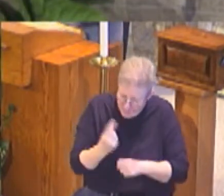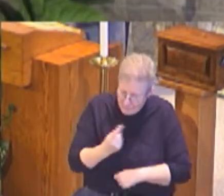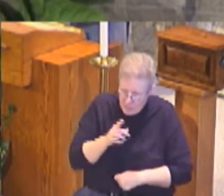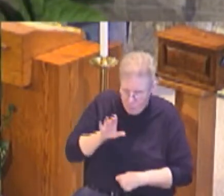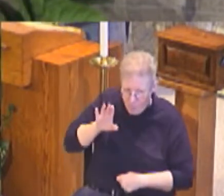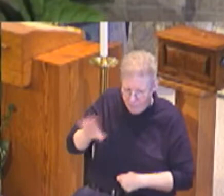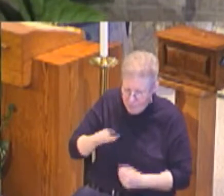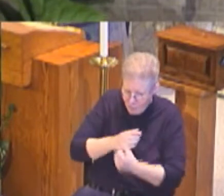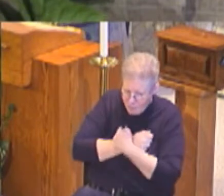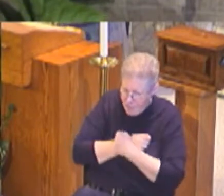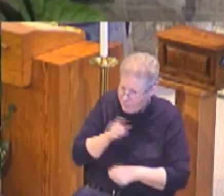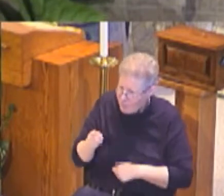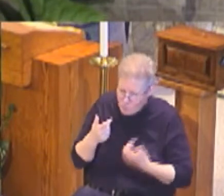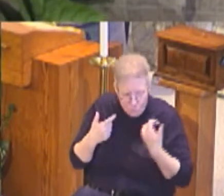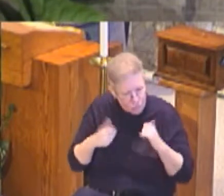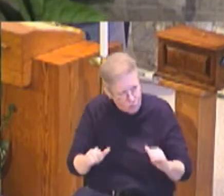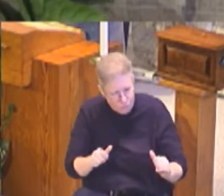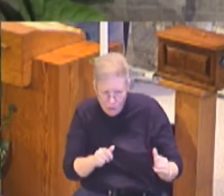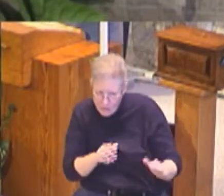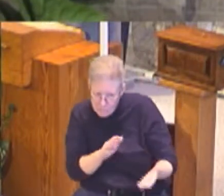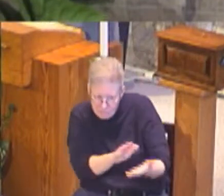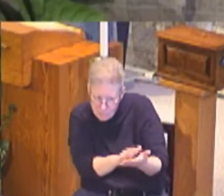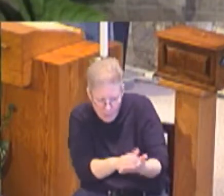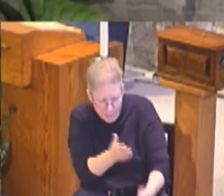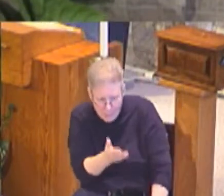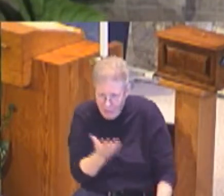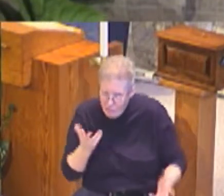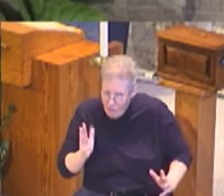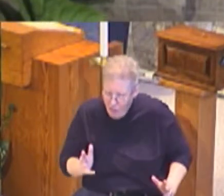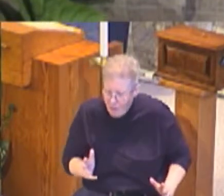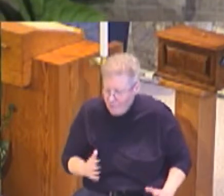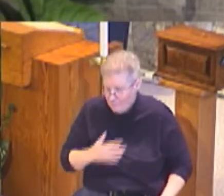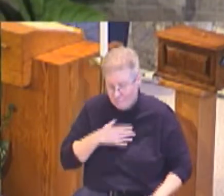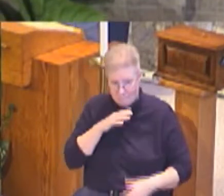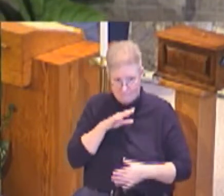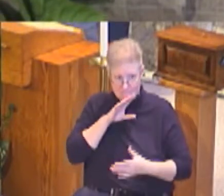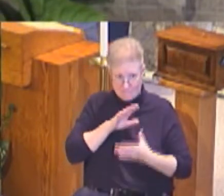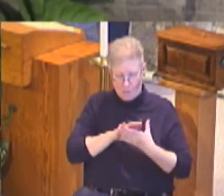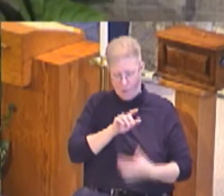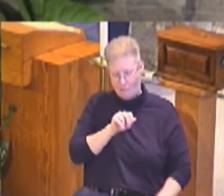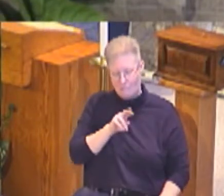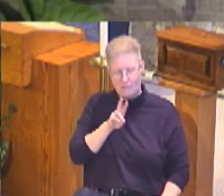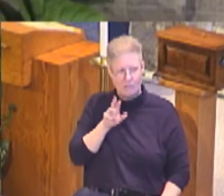offer him a compliment. My wife, Laura, likes to say,